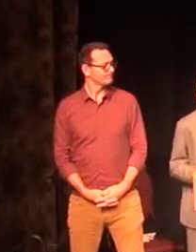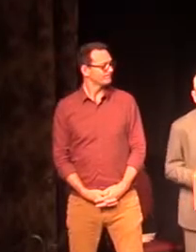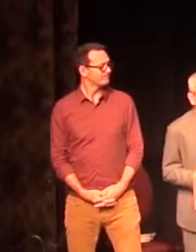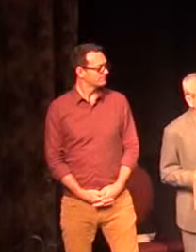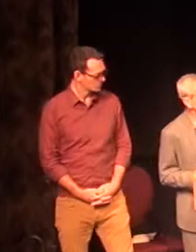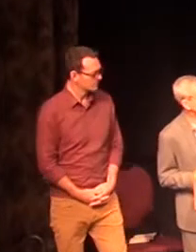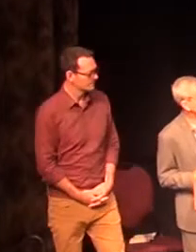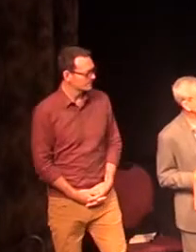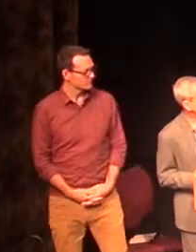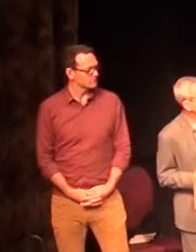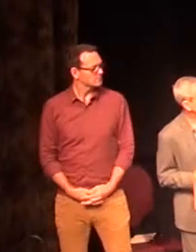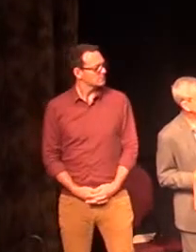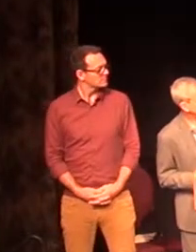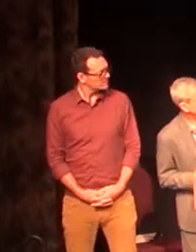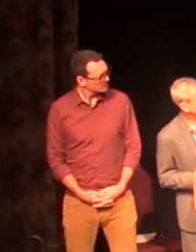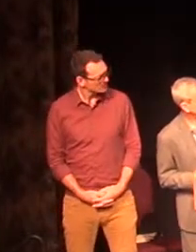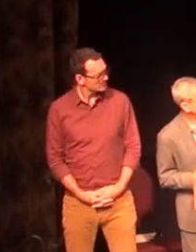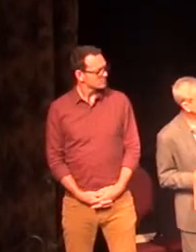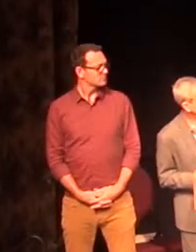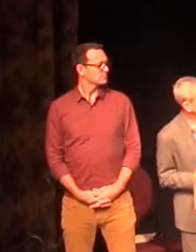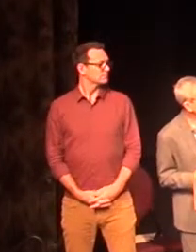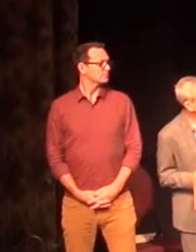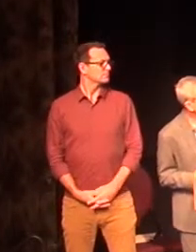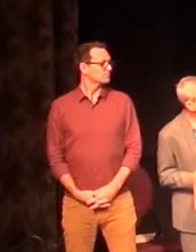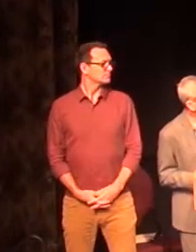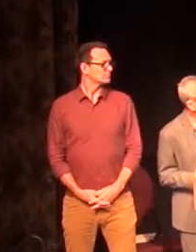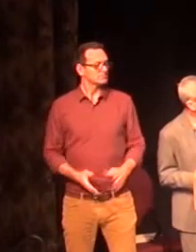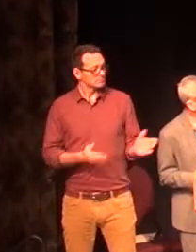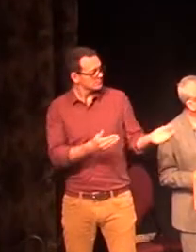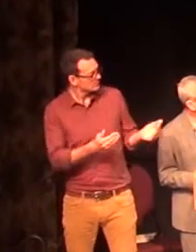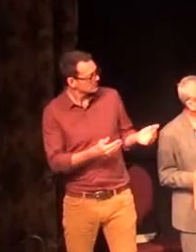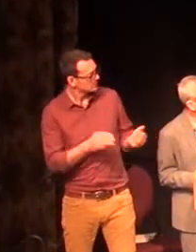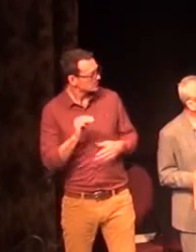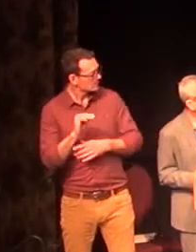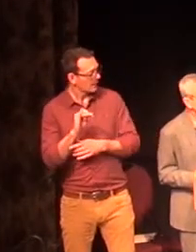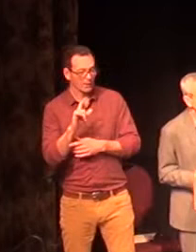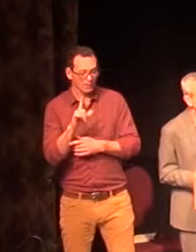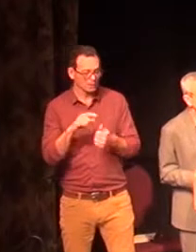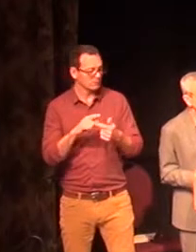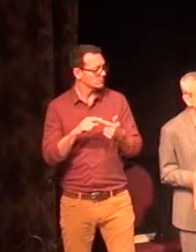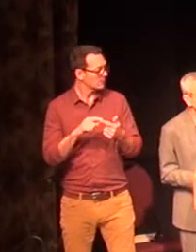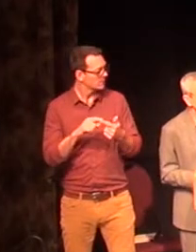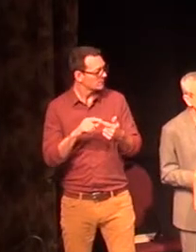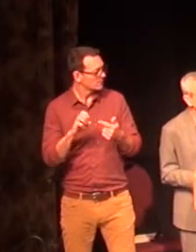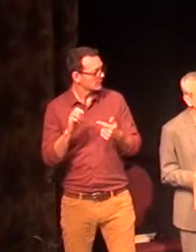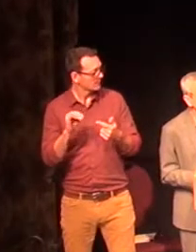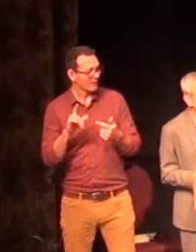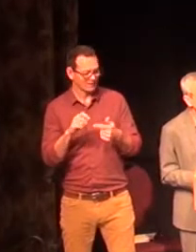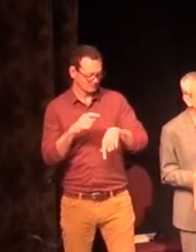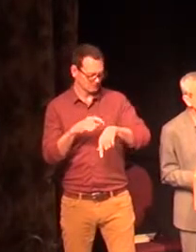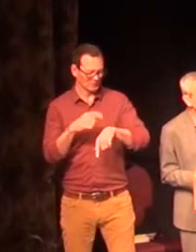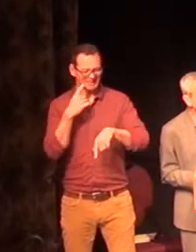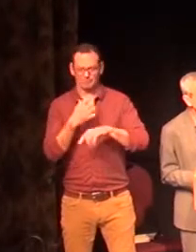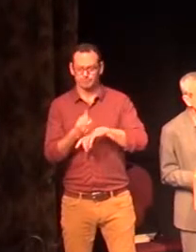Okay, let's have any comment perhaps from Michael and Emile on that. And we're, I think, running out of